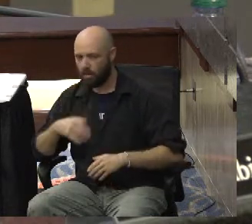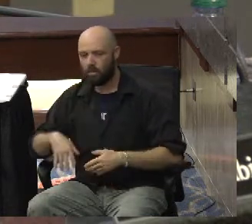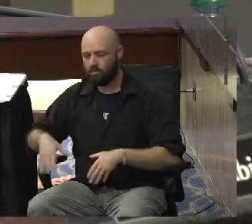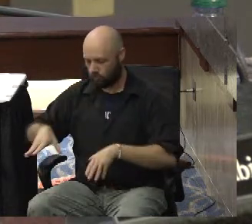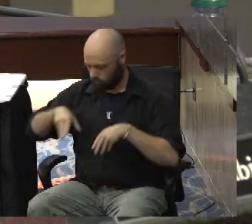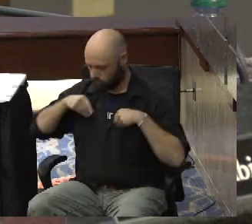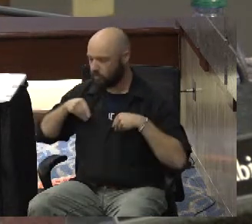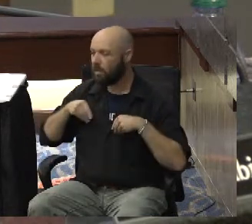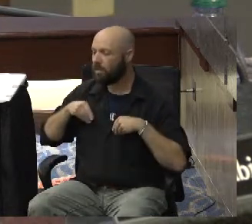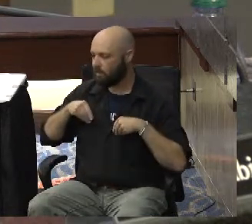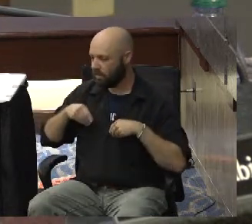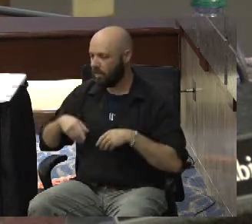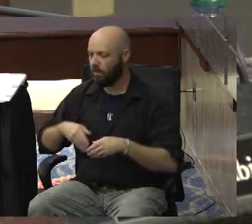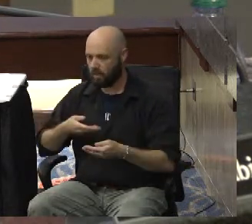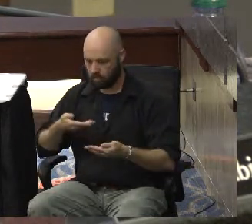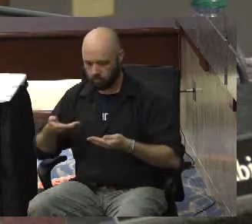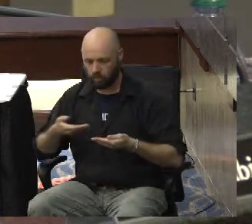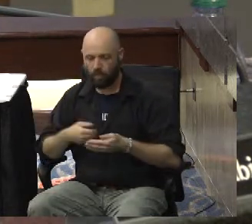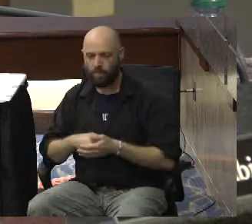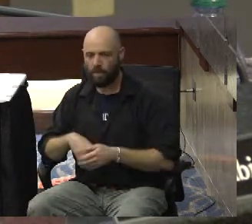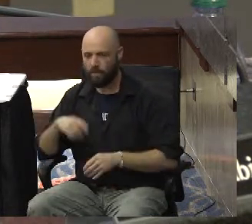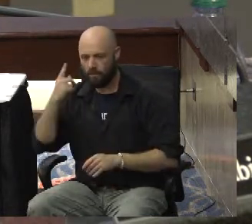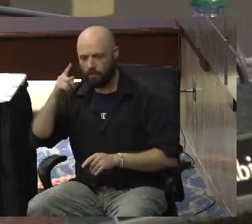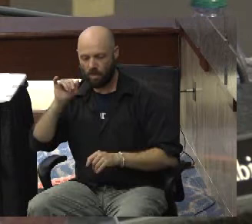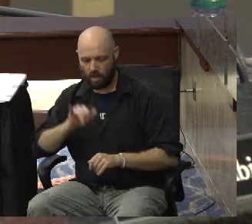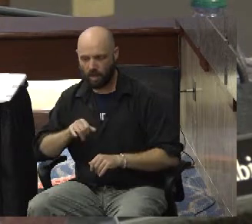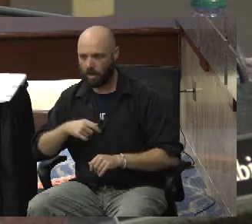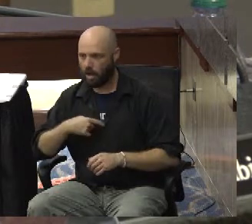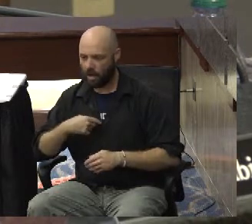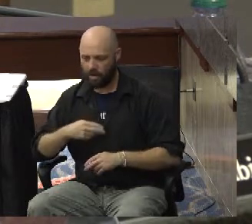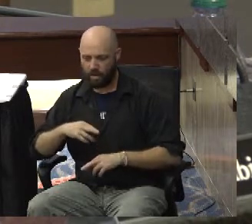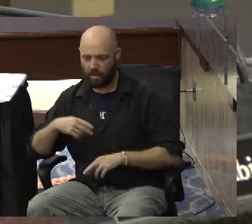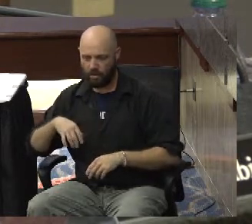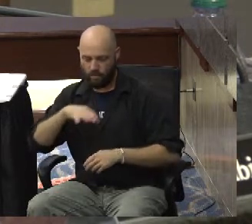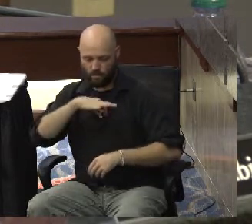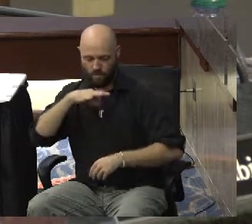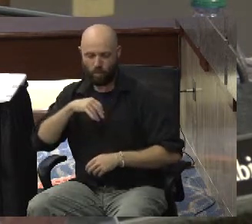here. And for those reasons, I am voting for yes on this resolution.